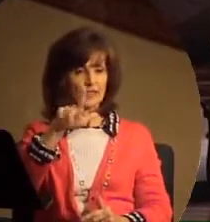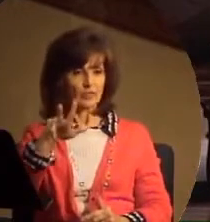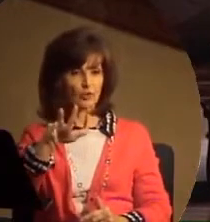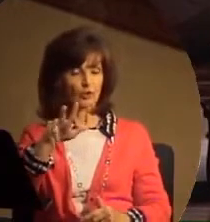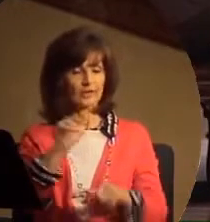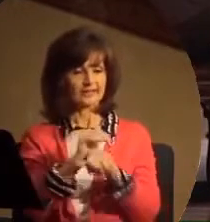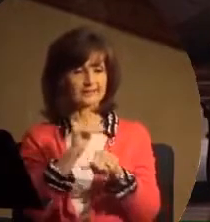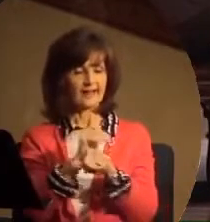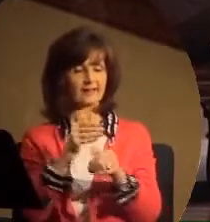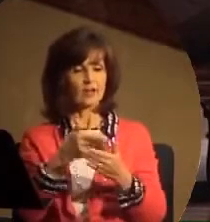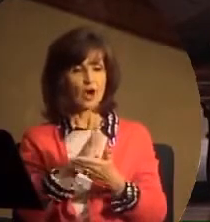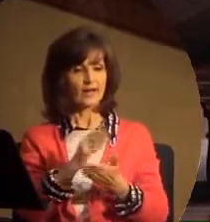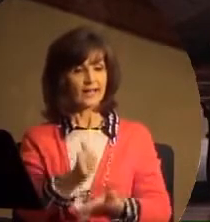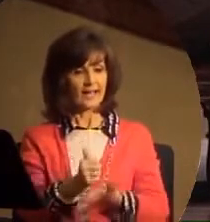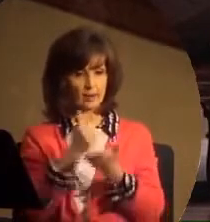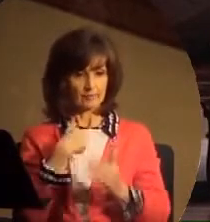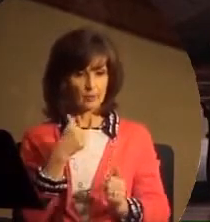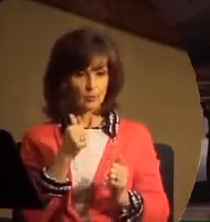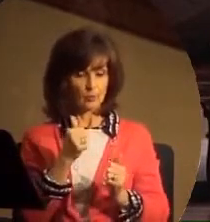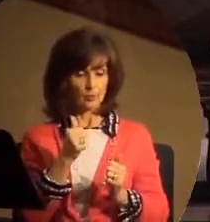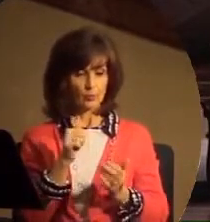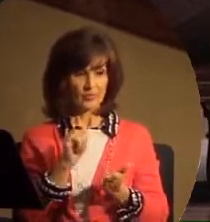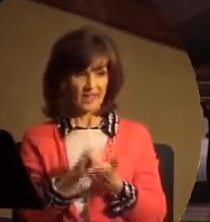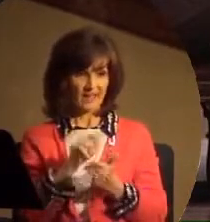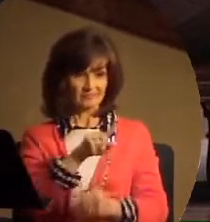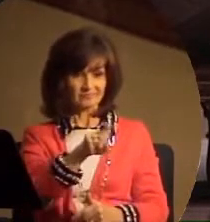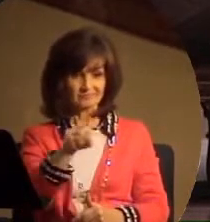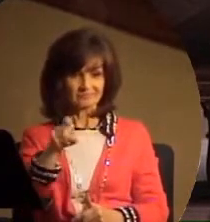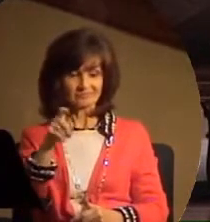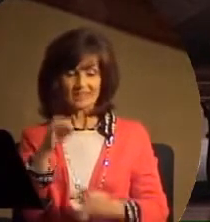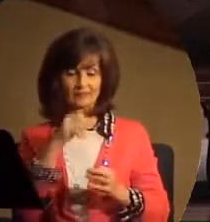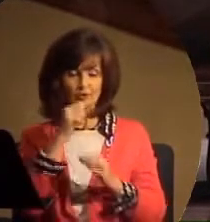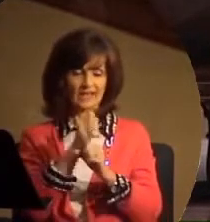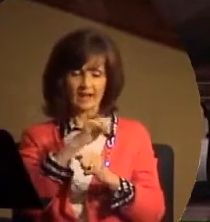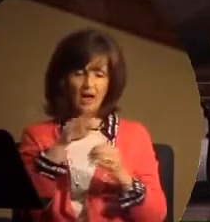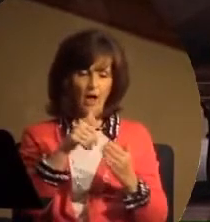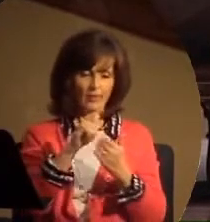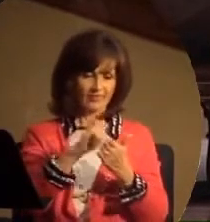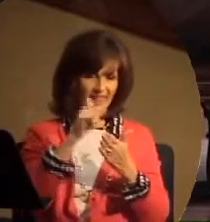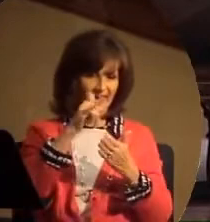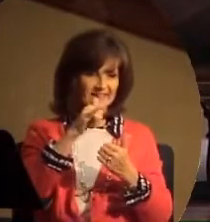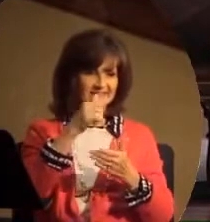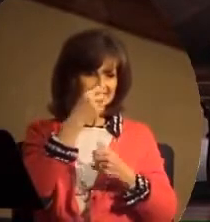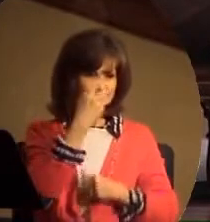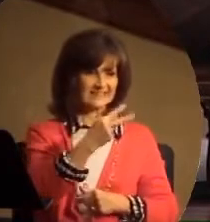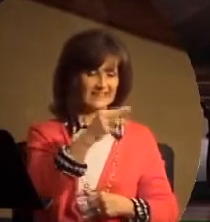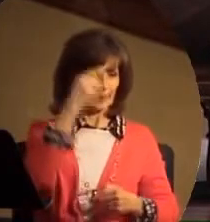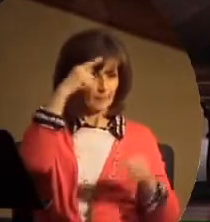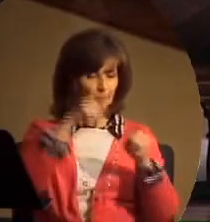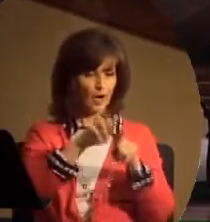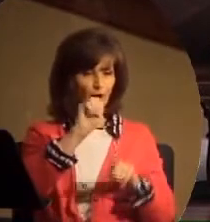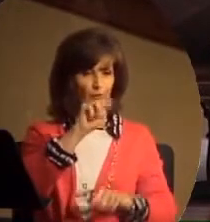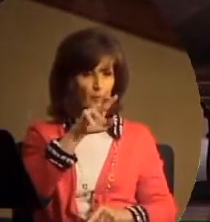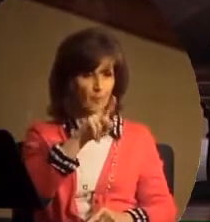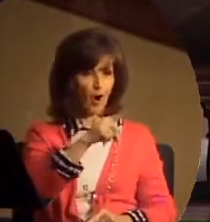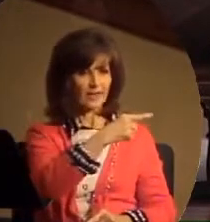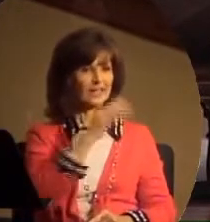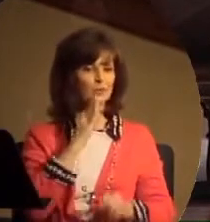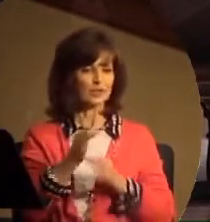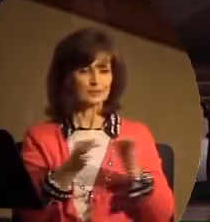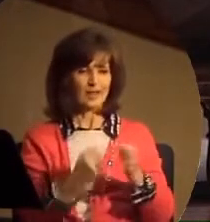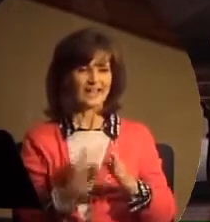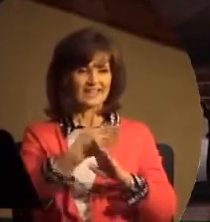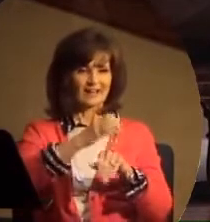as well. All right, could you help me with that, if you will? And if you didn't get all that, see Brother Mark, he'll tell you about it after church tonight, and that'd be a blessing.